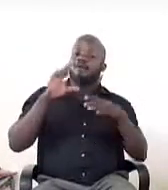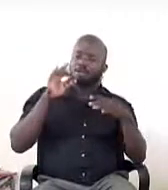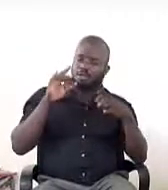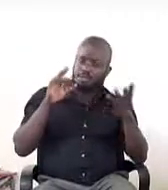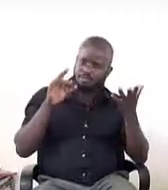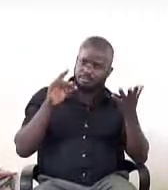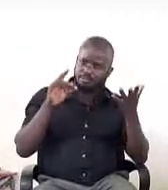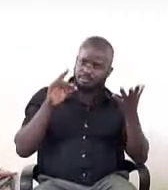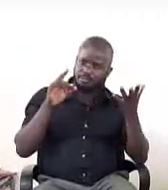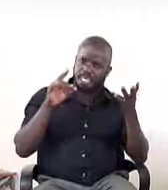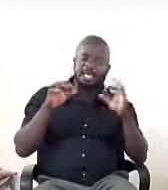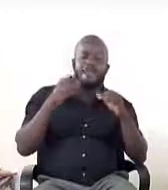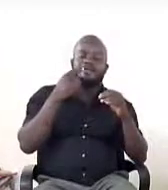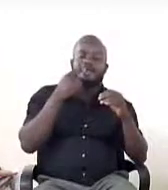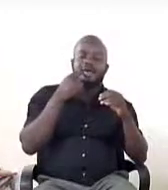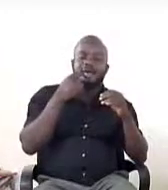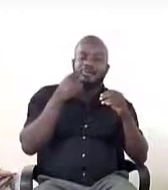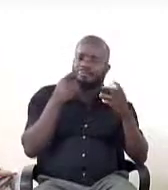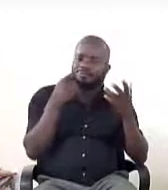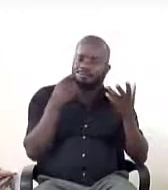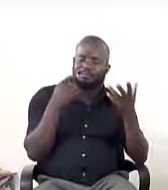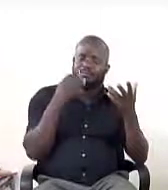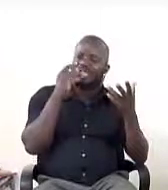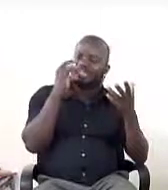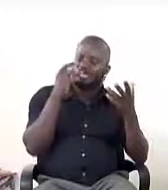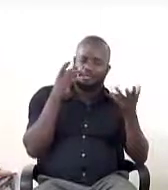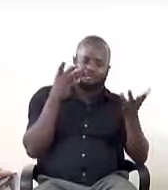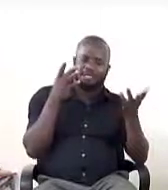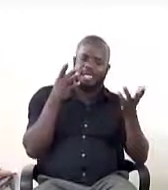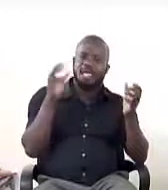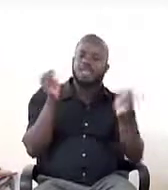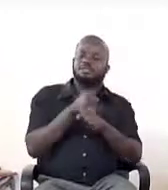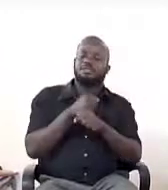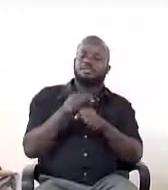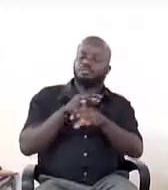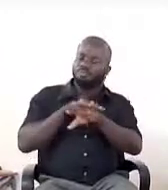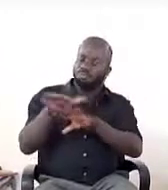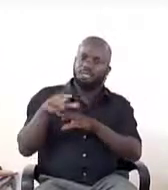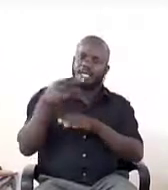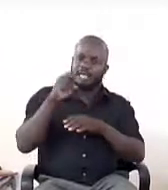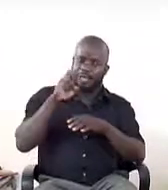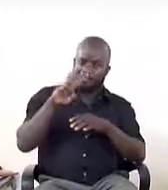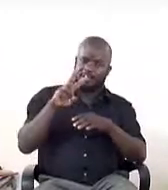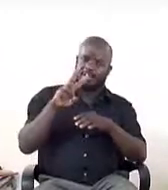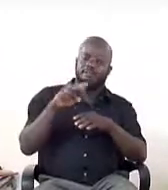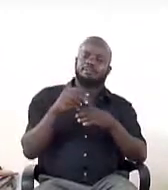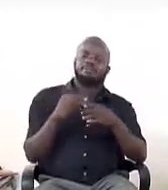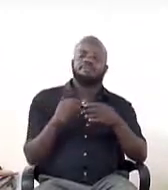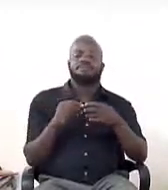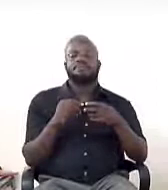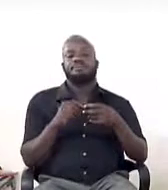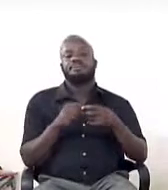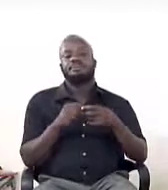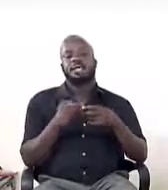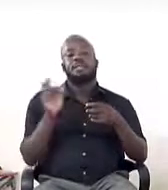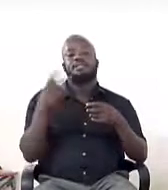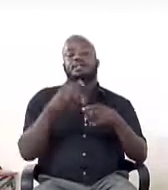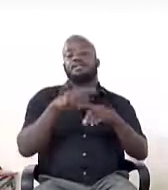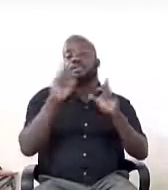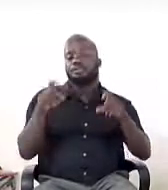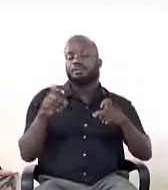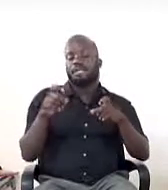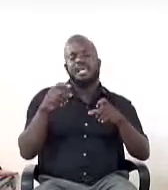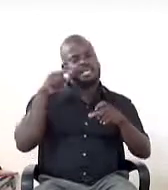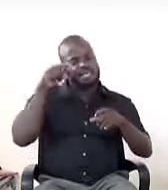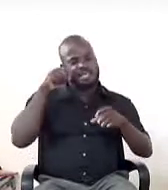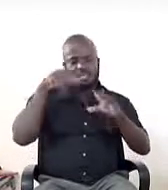involved? So if the body fluid that's involved is saliva, it's not going to transmit HIV, no matter what people say. The second question